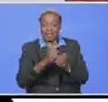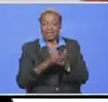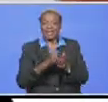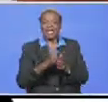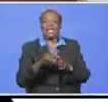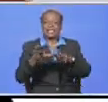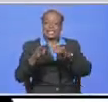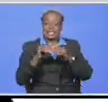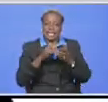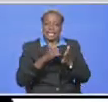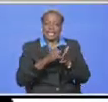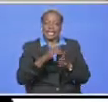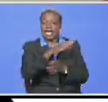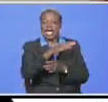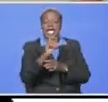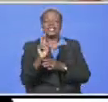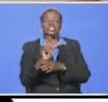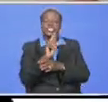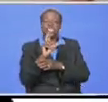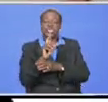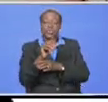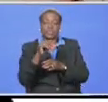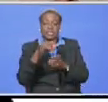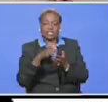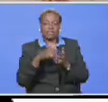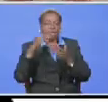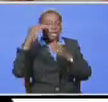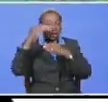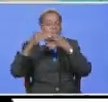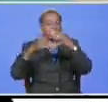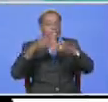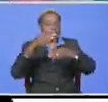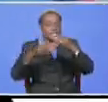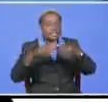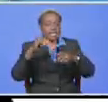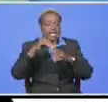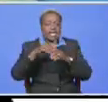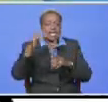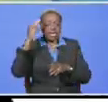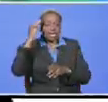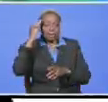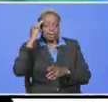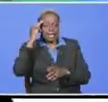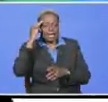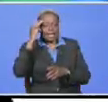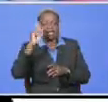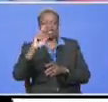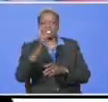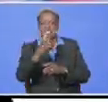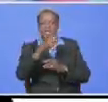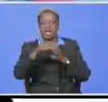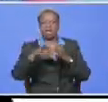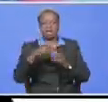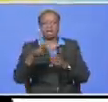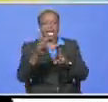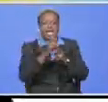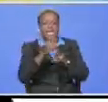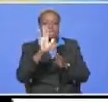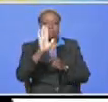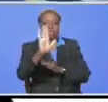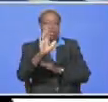that constructively. In your mind, you have to process these things and turn that around. You listen, keep your ears open and listen to what people